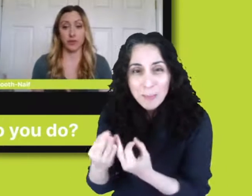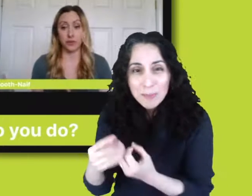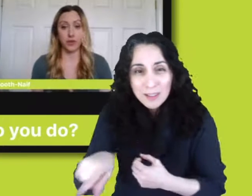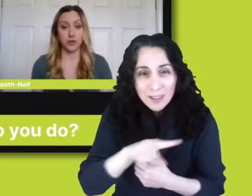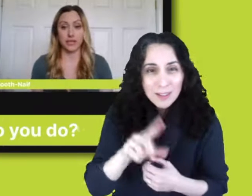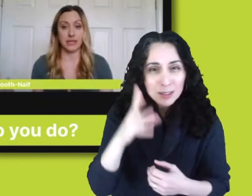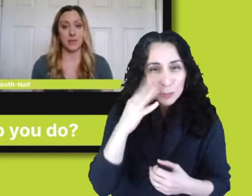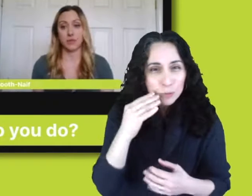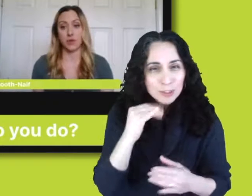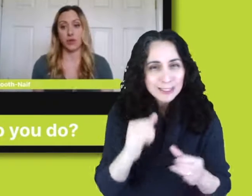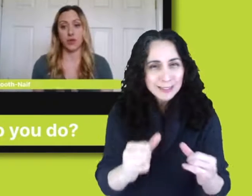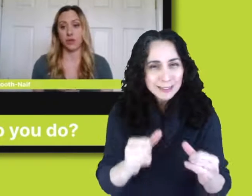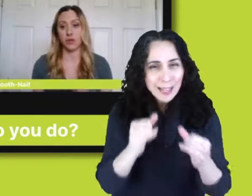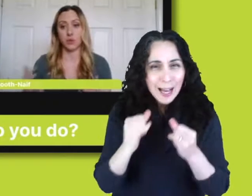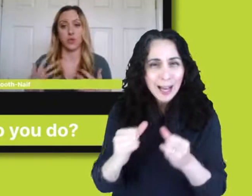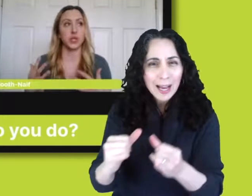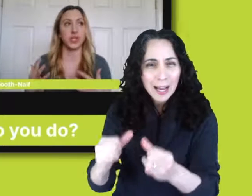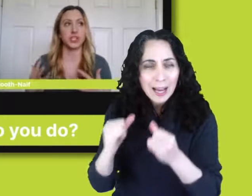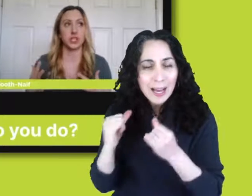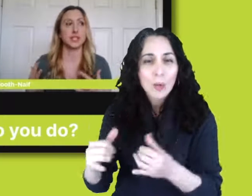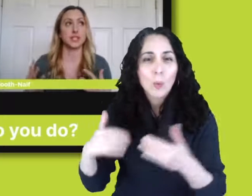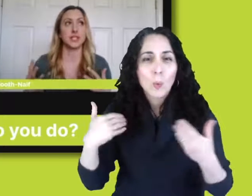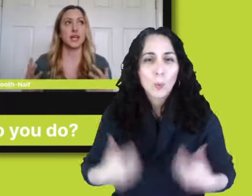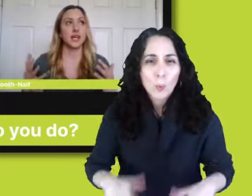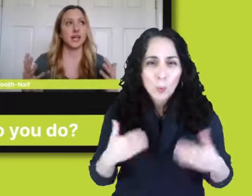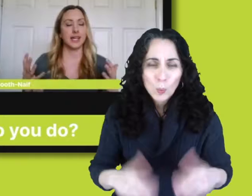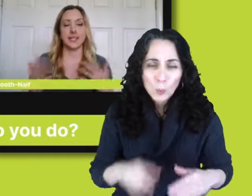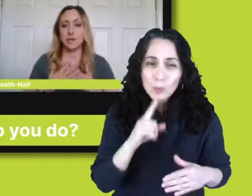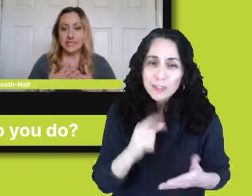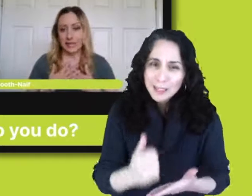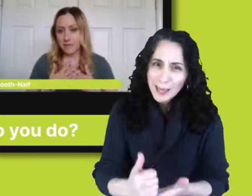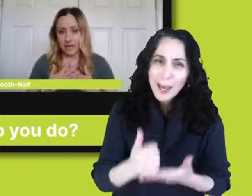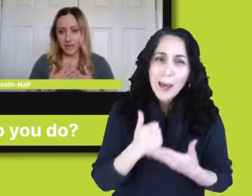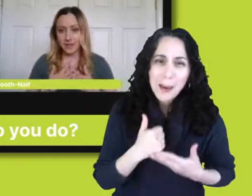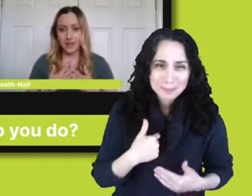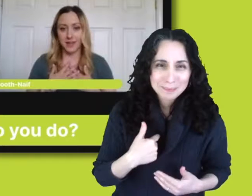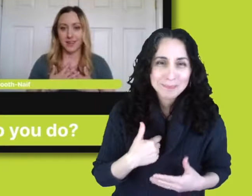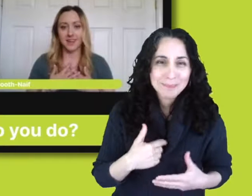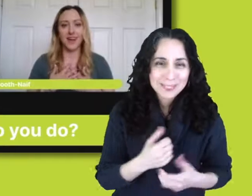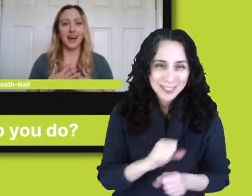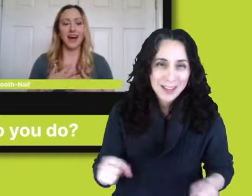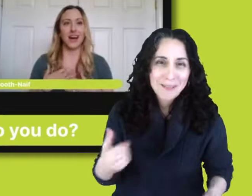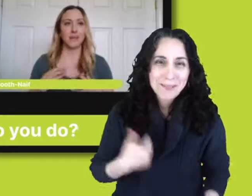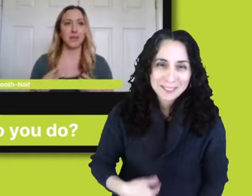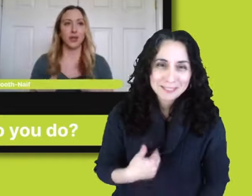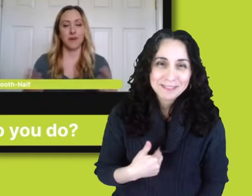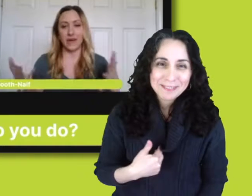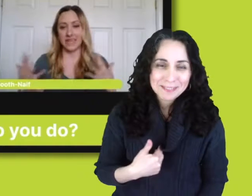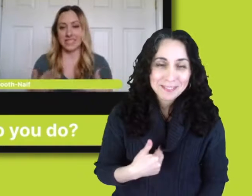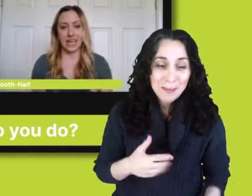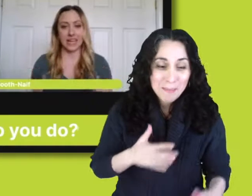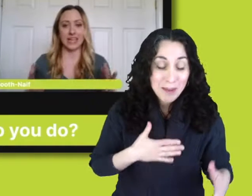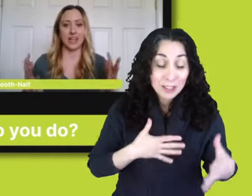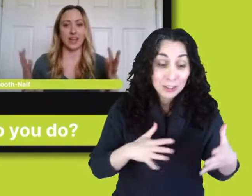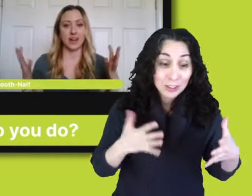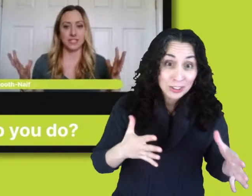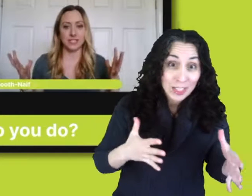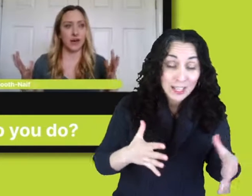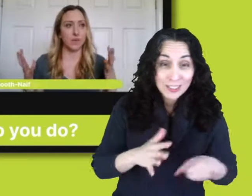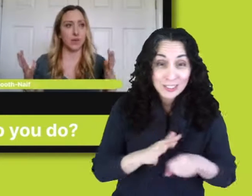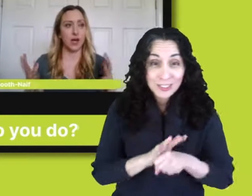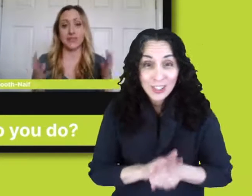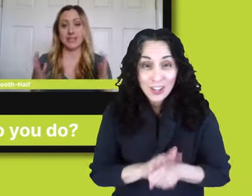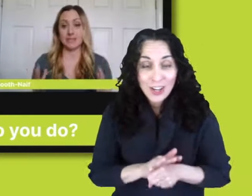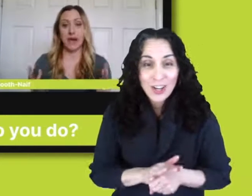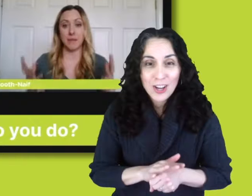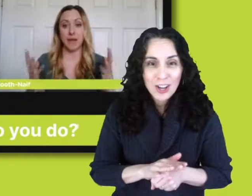going through, the same things we were going through. Really just has helped save me, from my anxiety of just